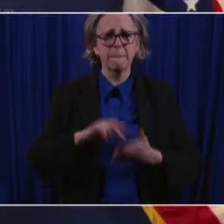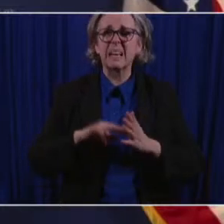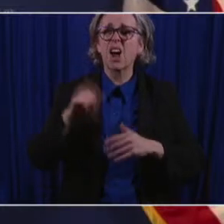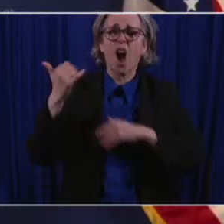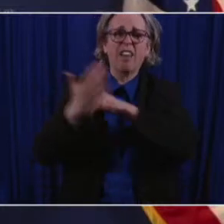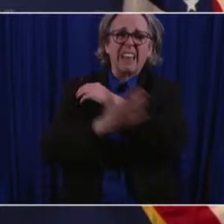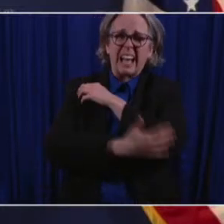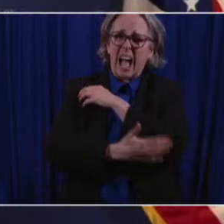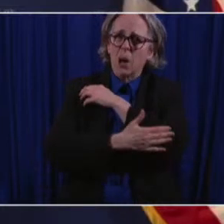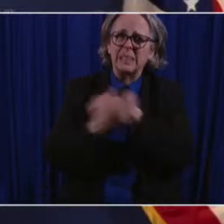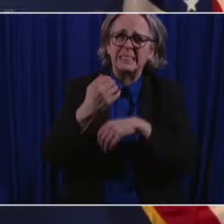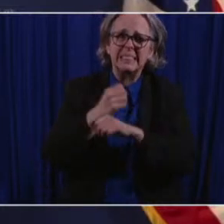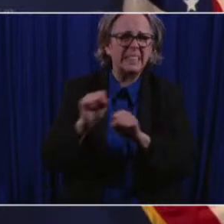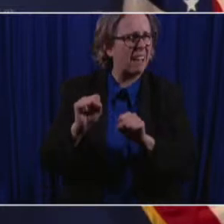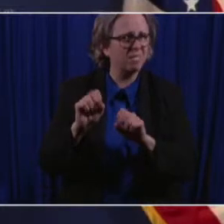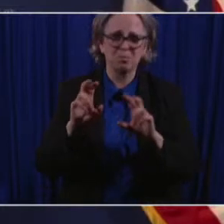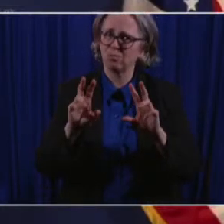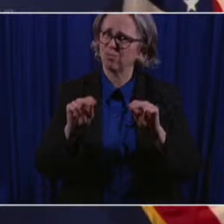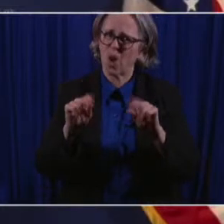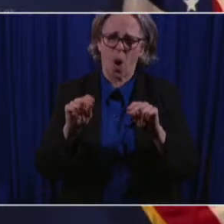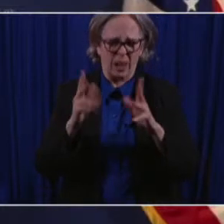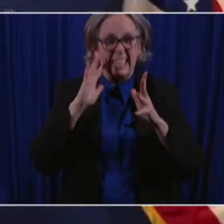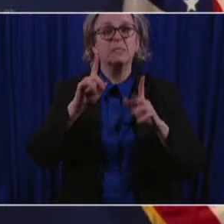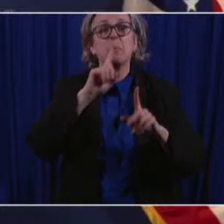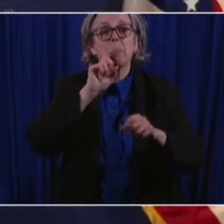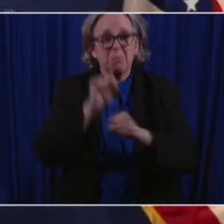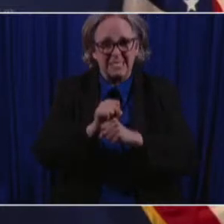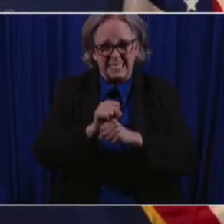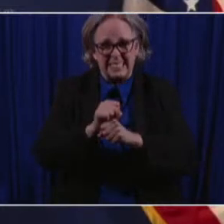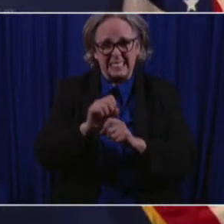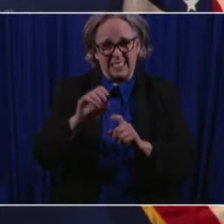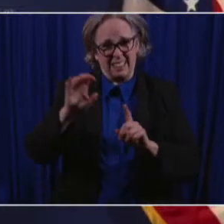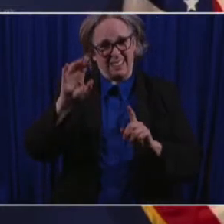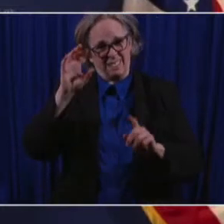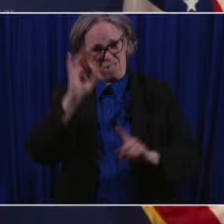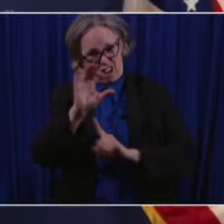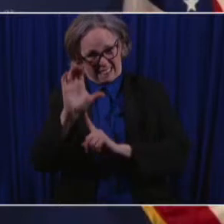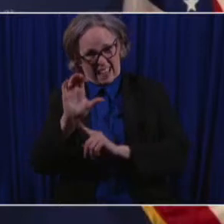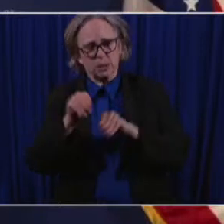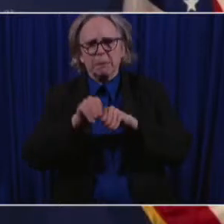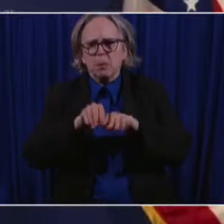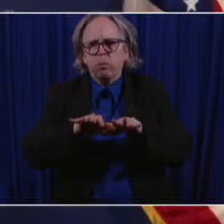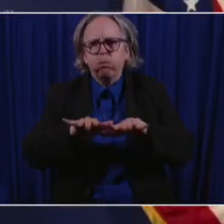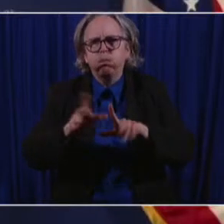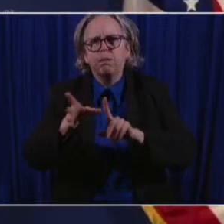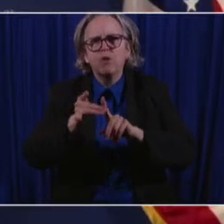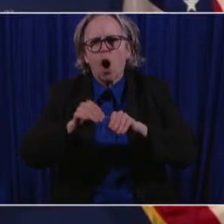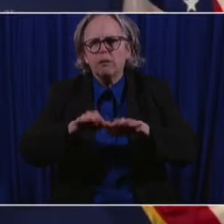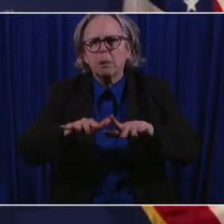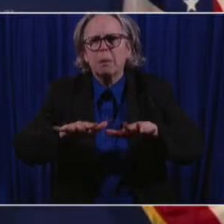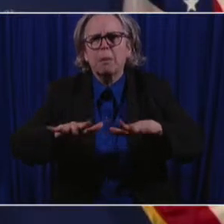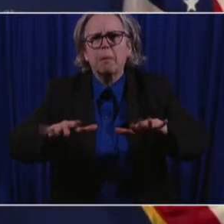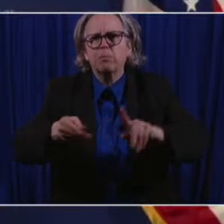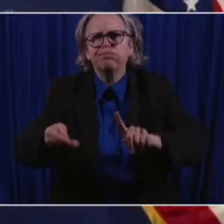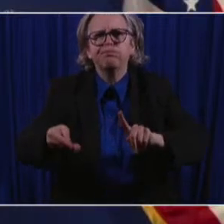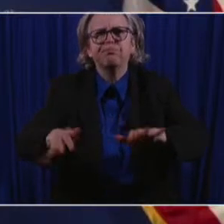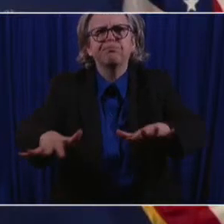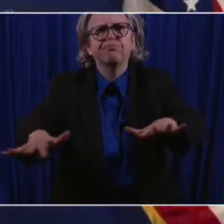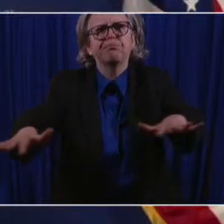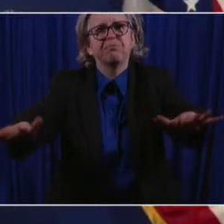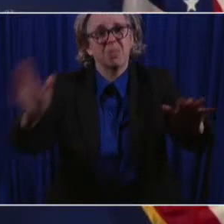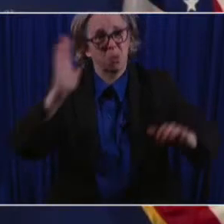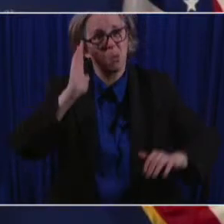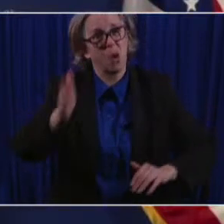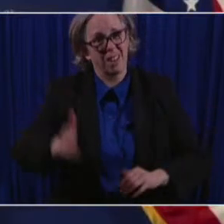healthcare in the coming weeks. Let's look at hospitalization numbers. Again, our hospitalization numbers have been going down for